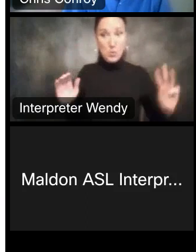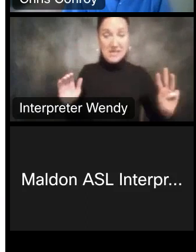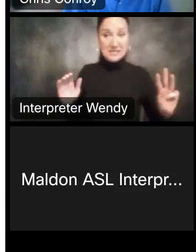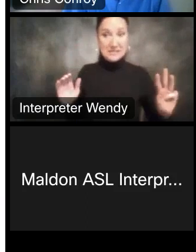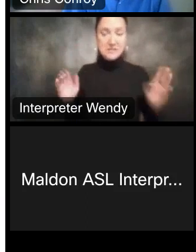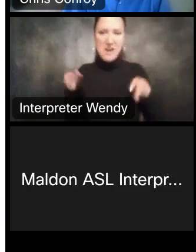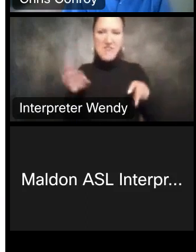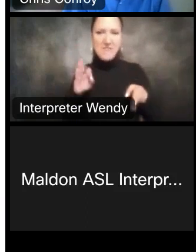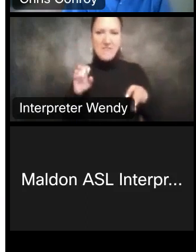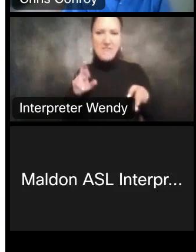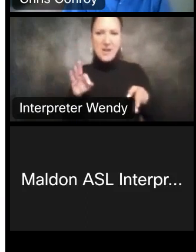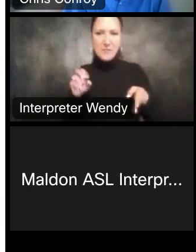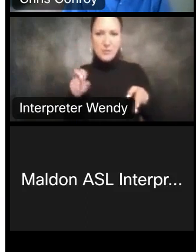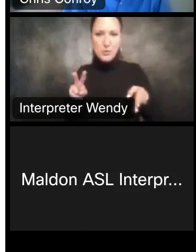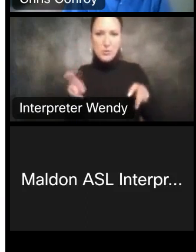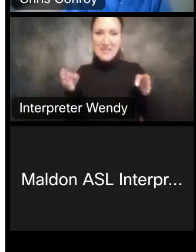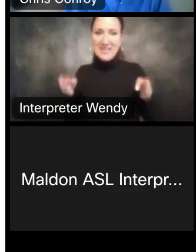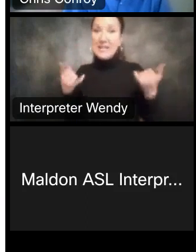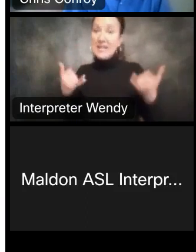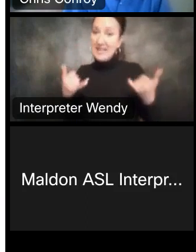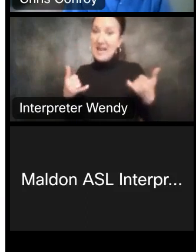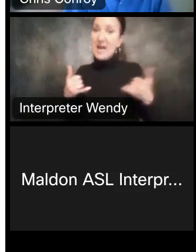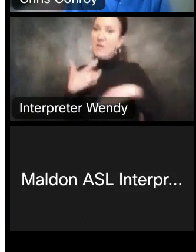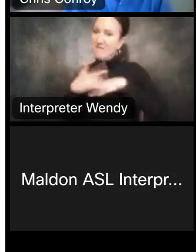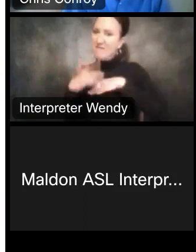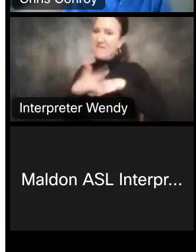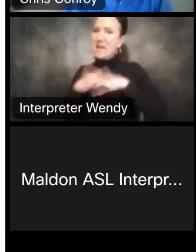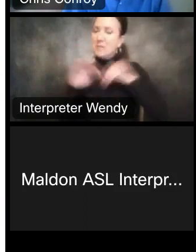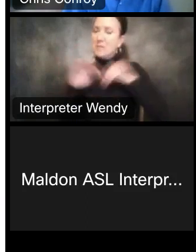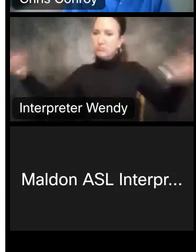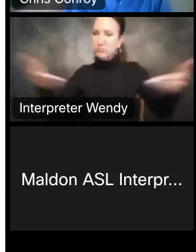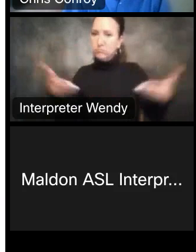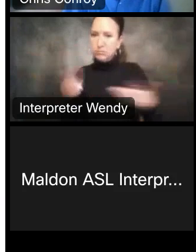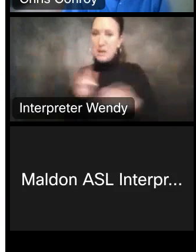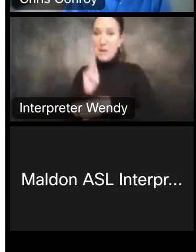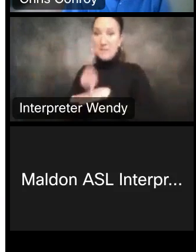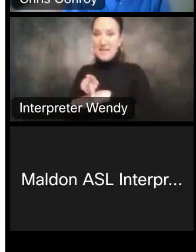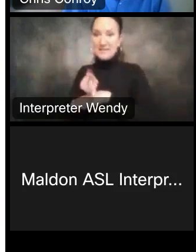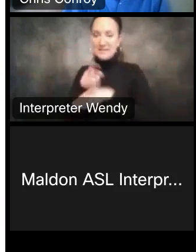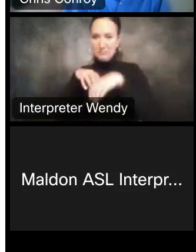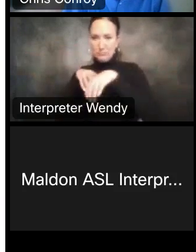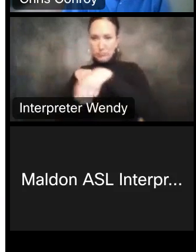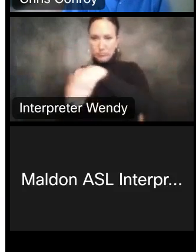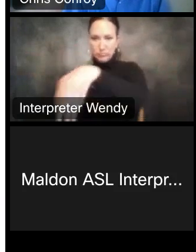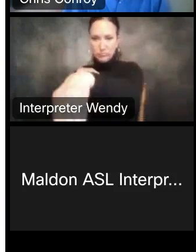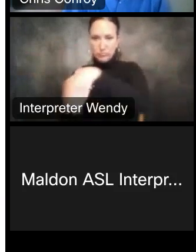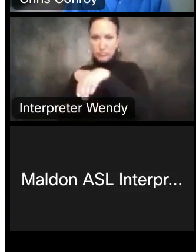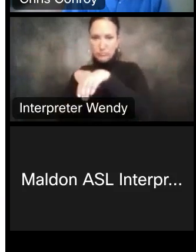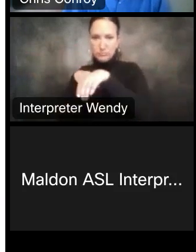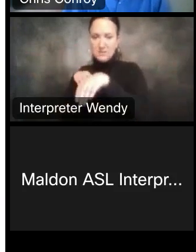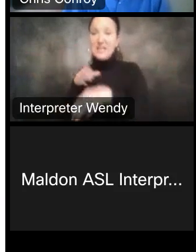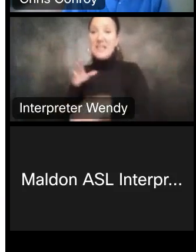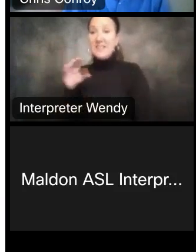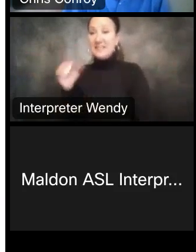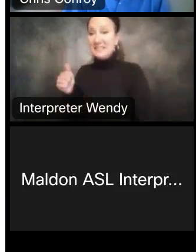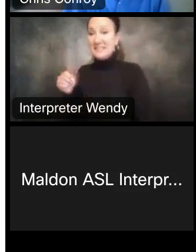Fairview Avenue is that we have now space to introduce a planted buffer on the north side between the 10-foot